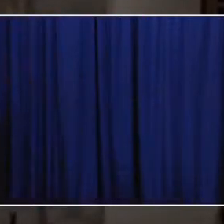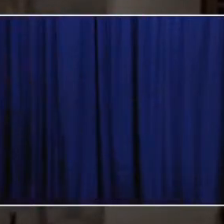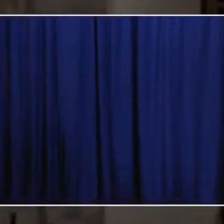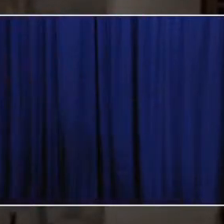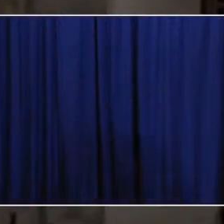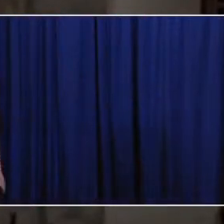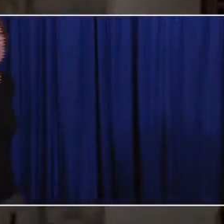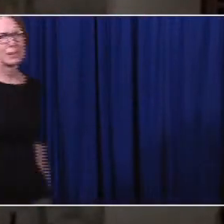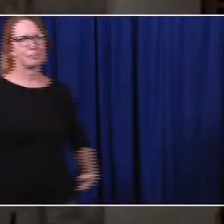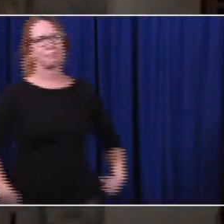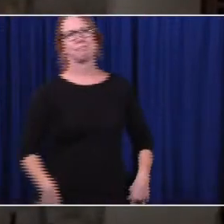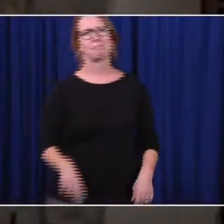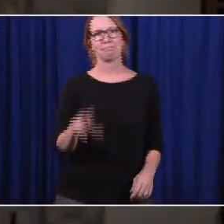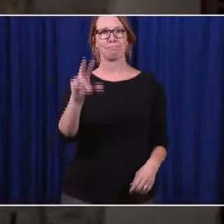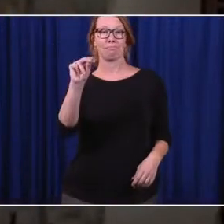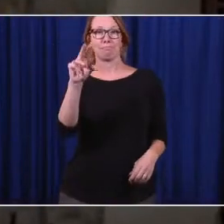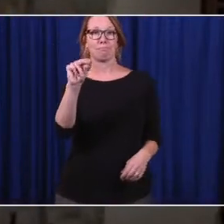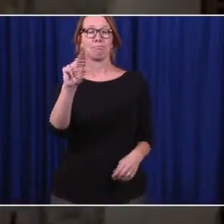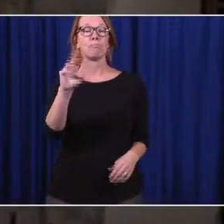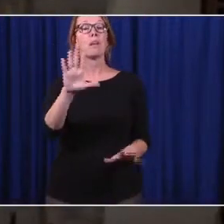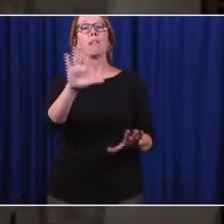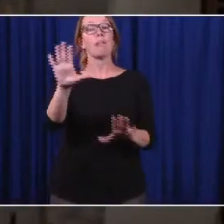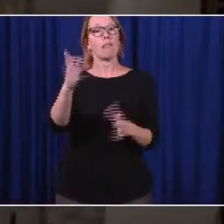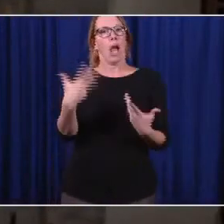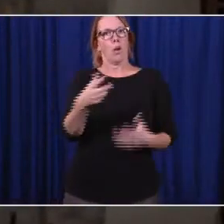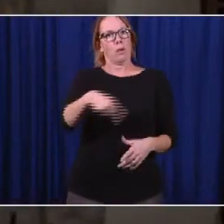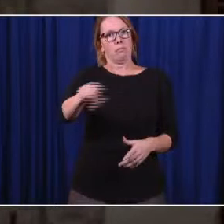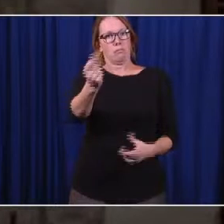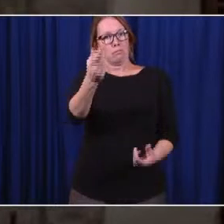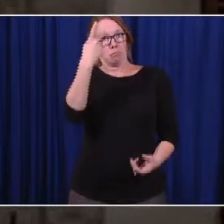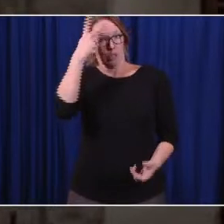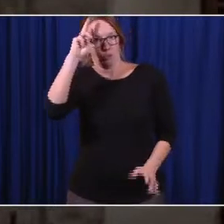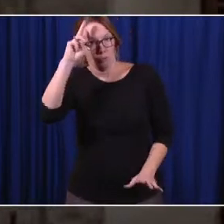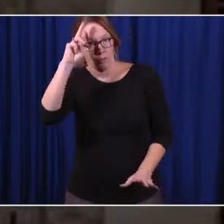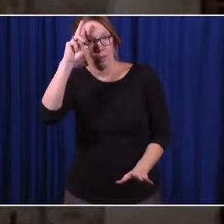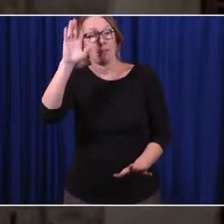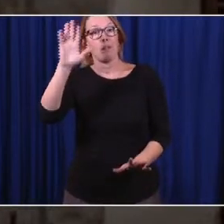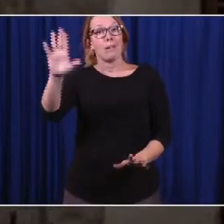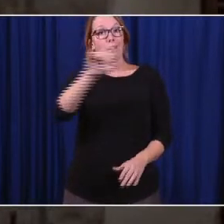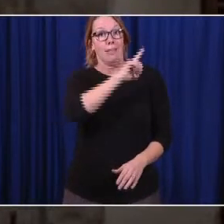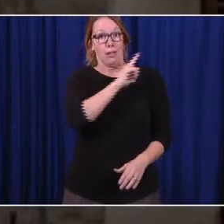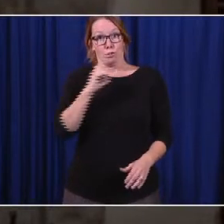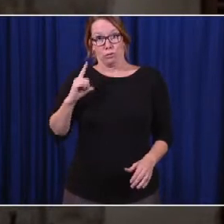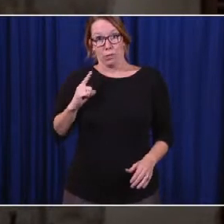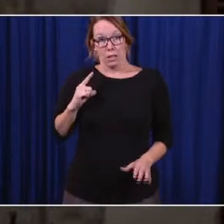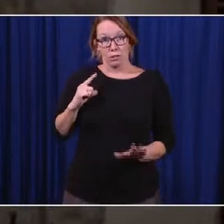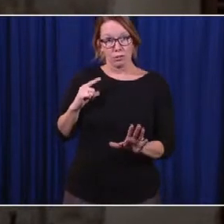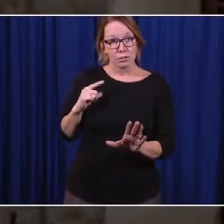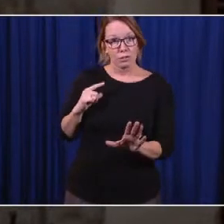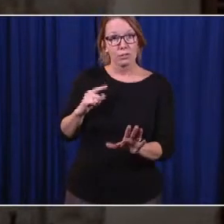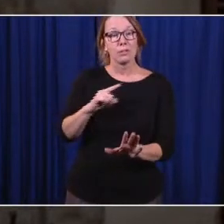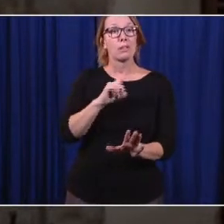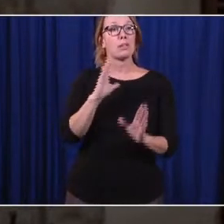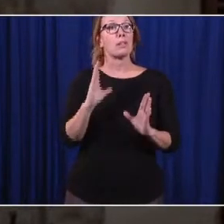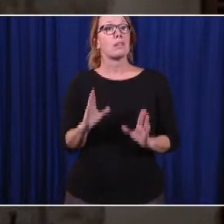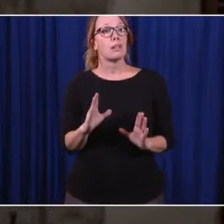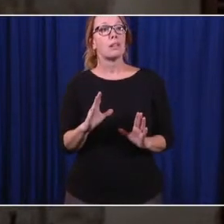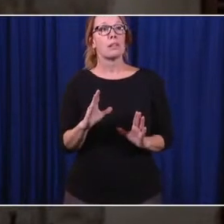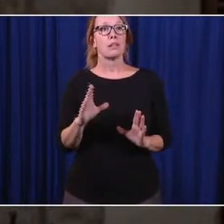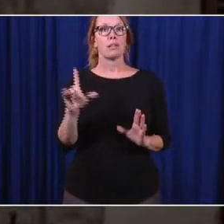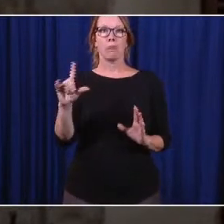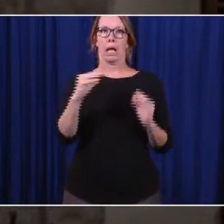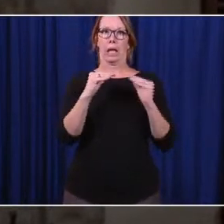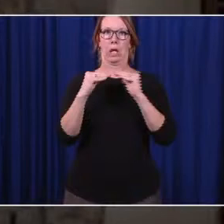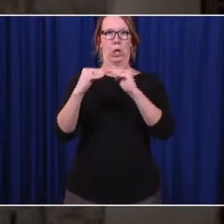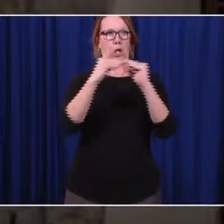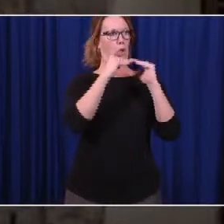Look, I mean, I don't want anyone to misunderstand that. Legislators are an equal branch of